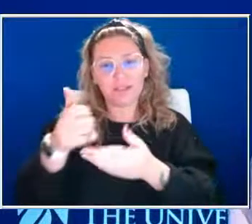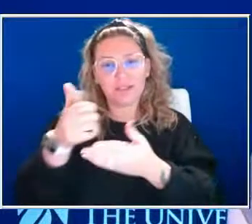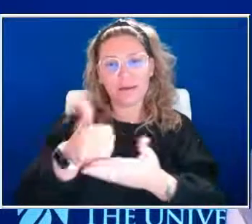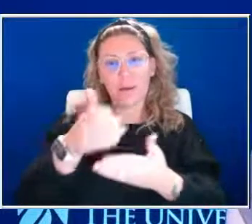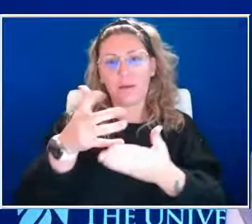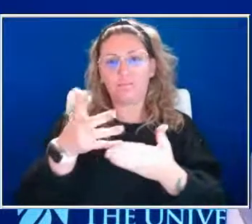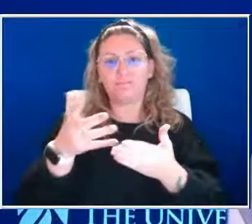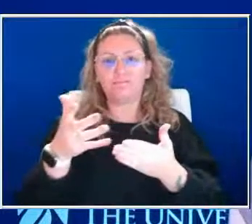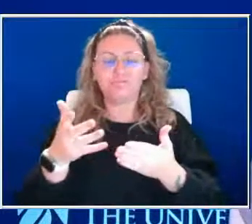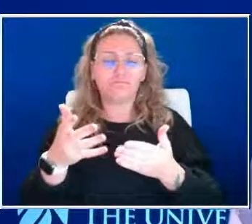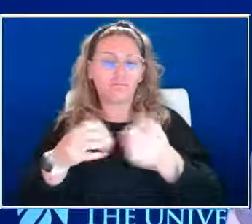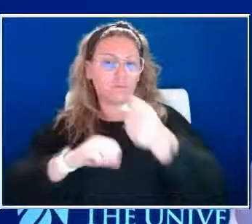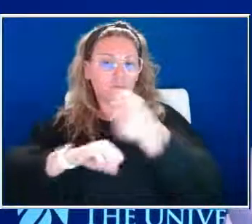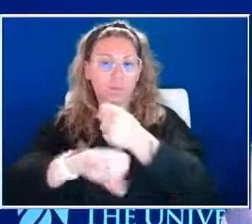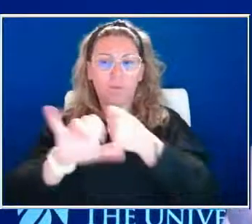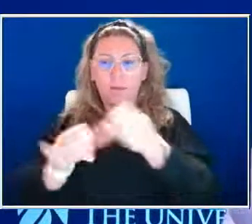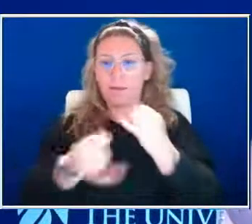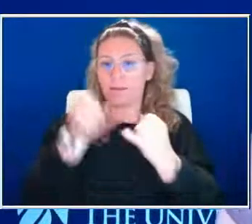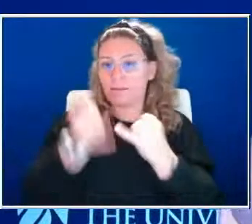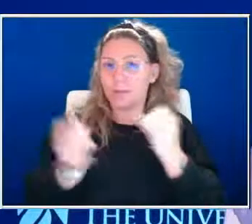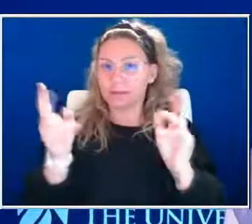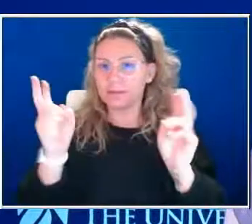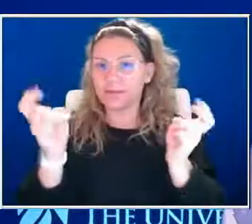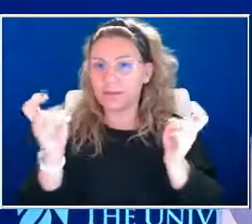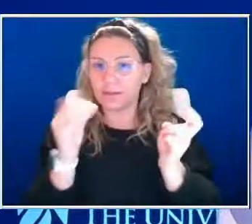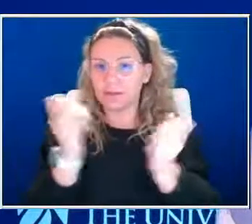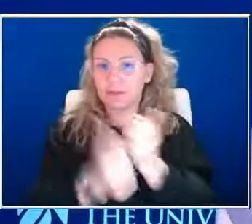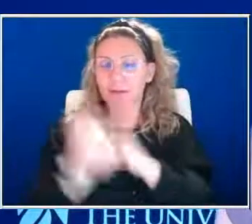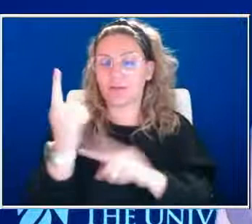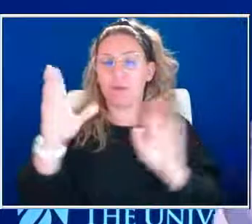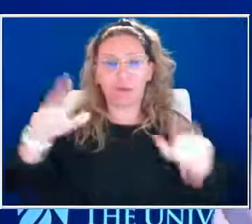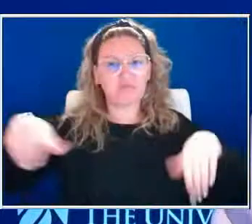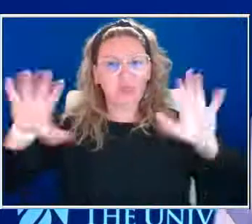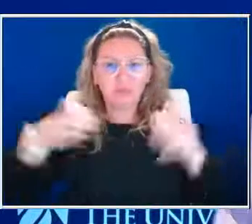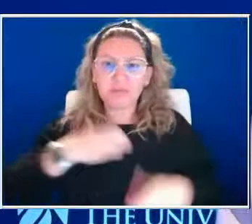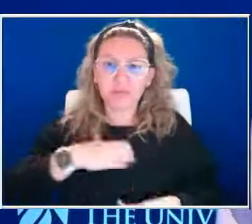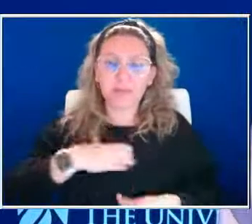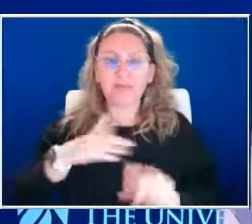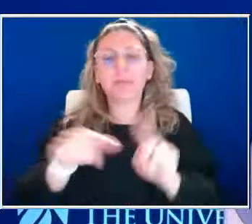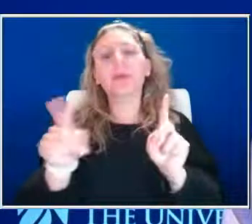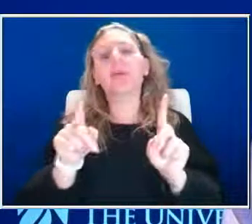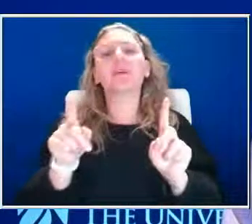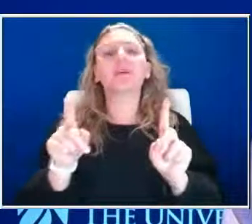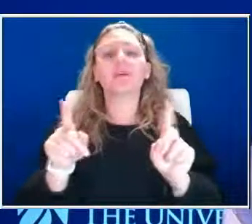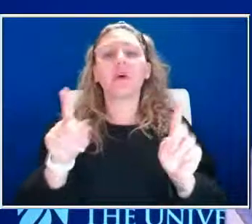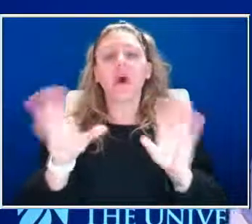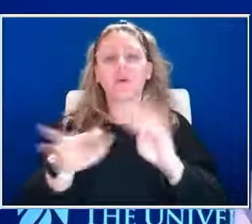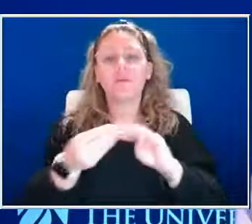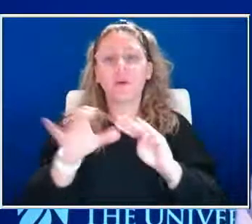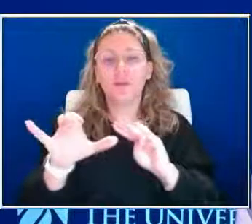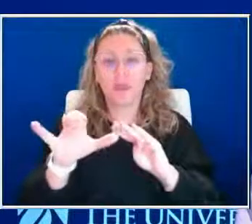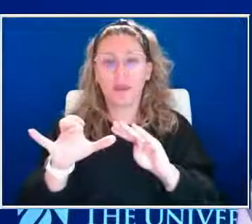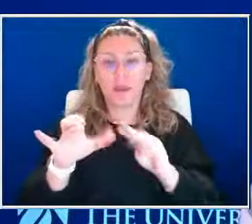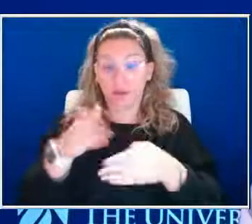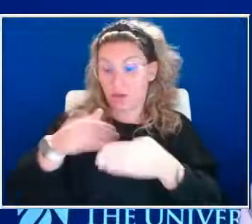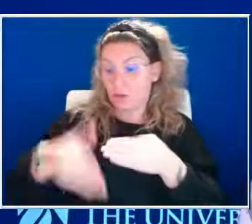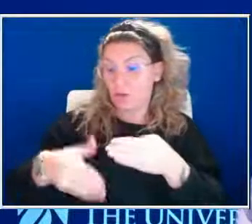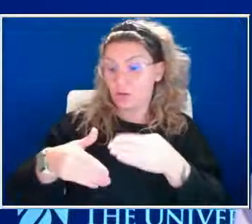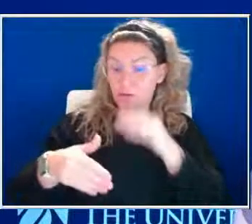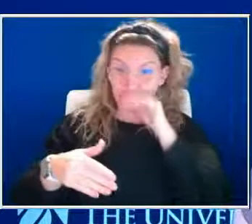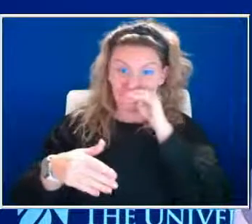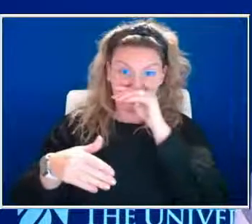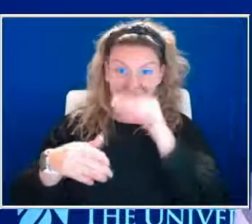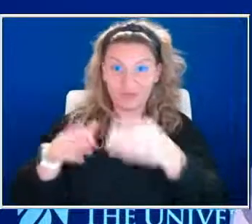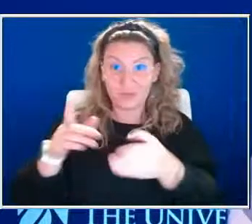last headline and everybody being up in arms. But overall, what the conclusion of that research was that the